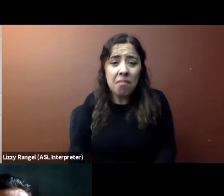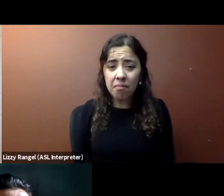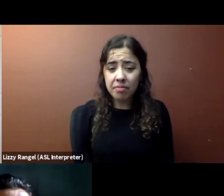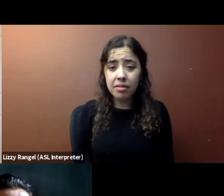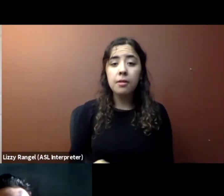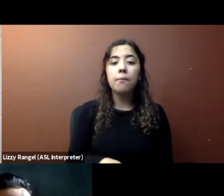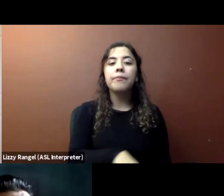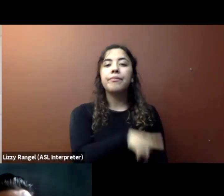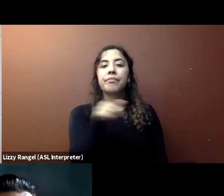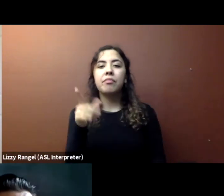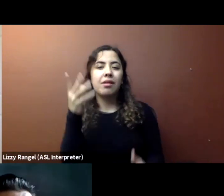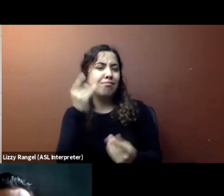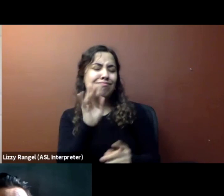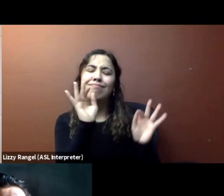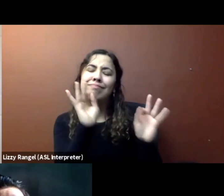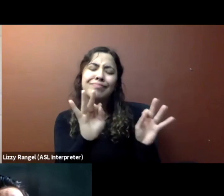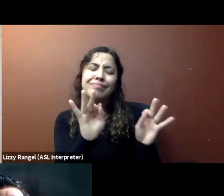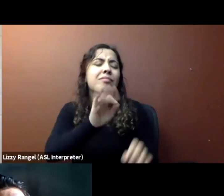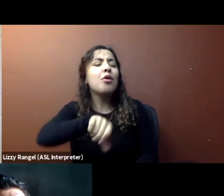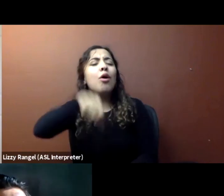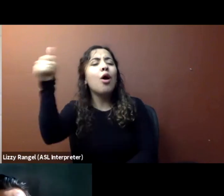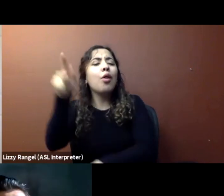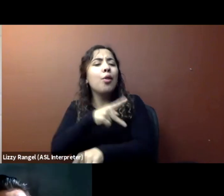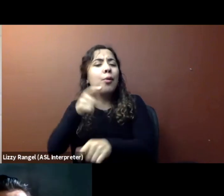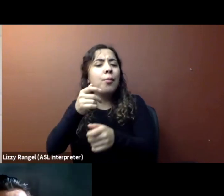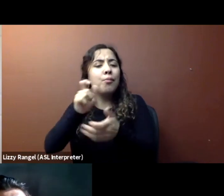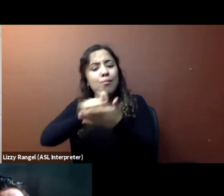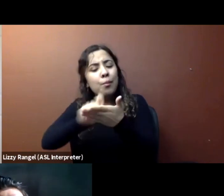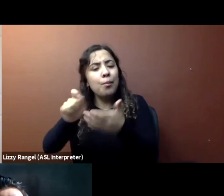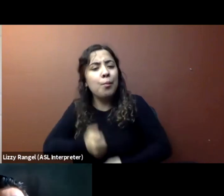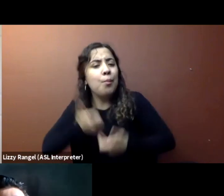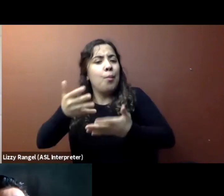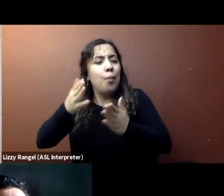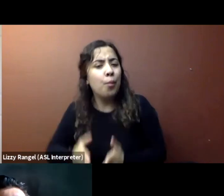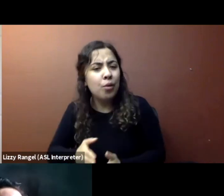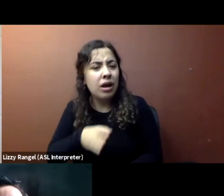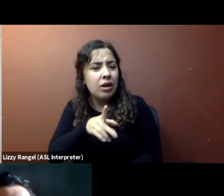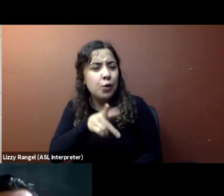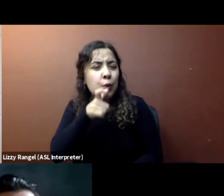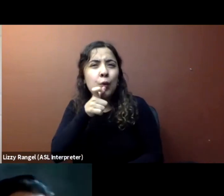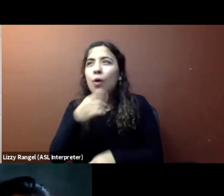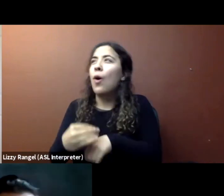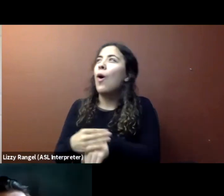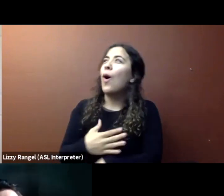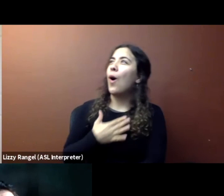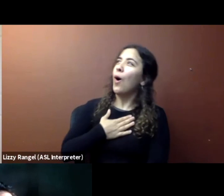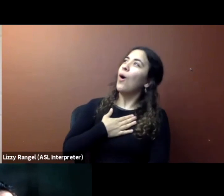that really like influenced you, that you really look to when you navigate your own